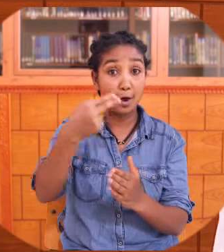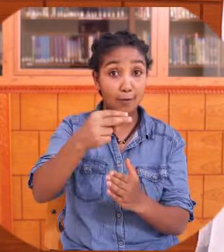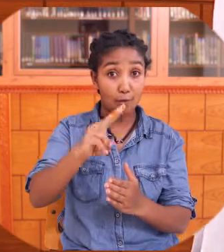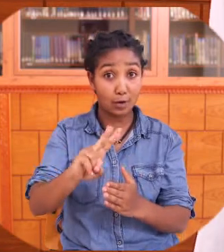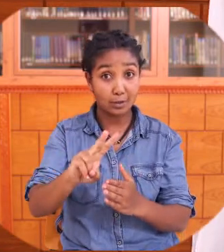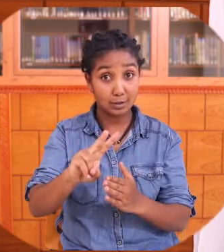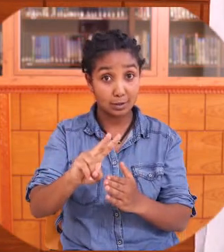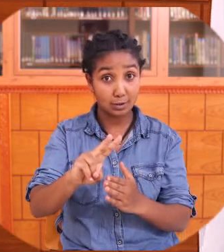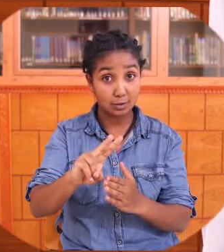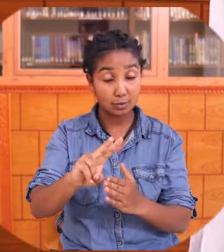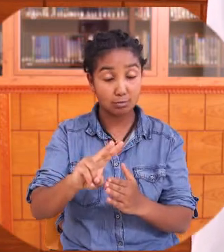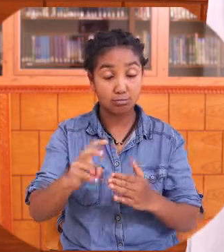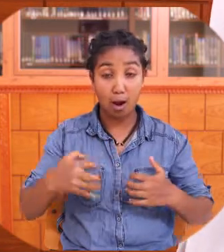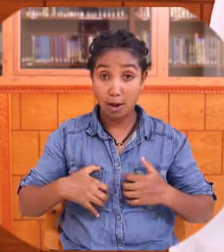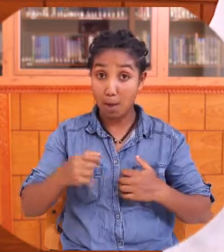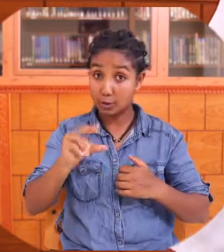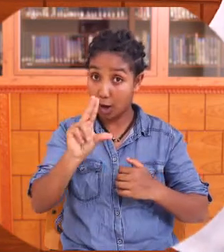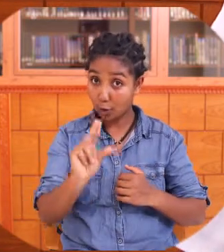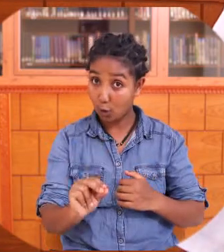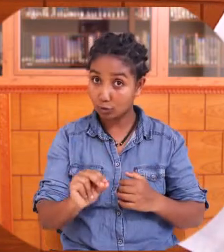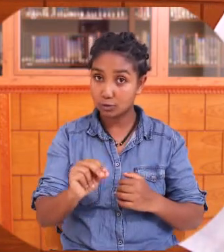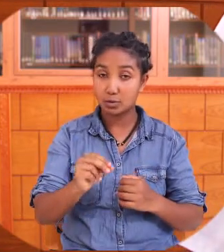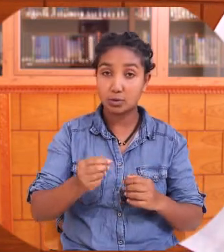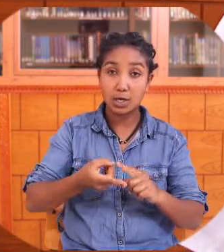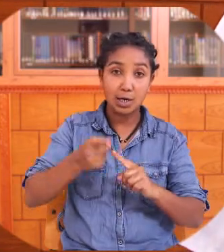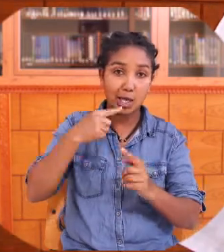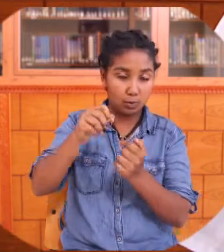herbivores are not ruminants.